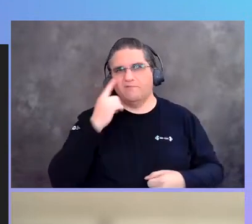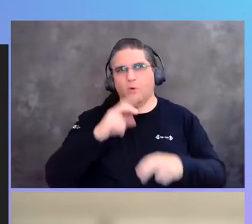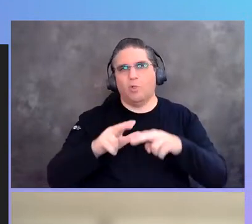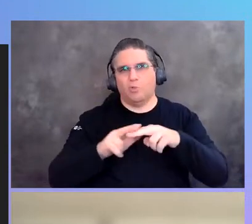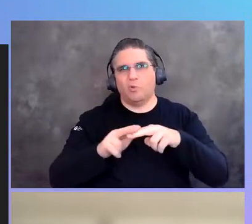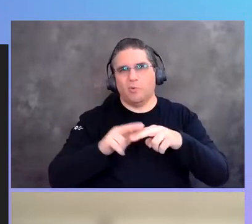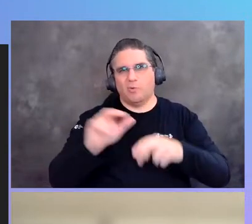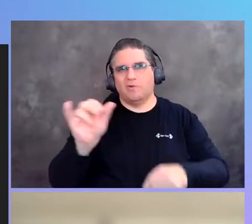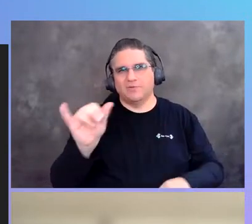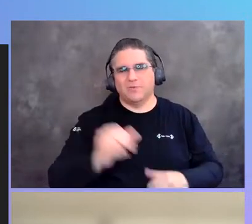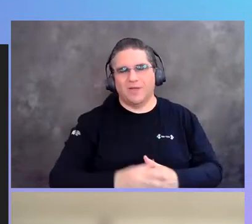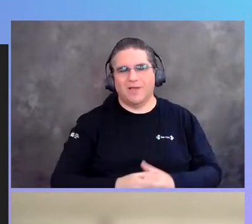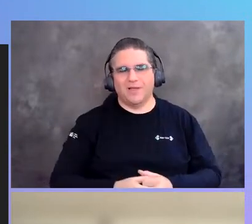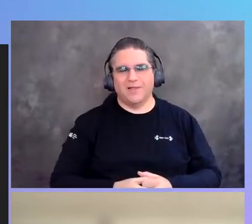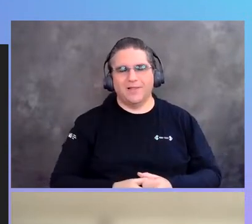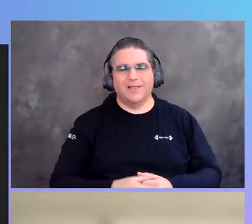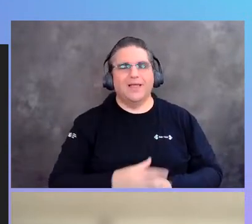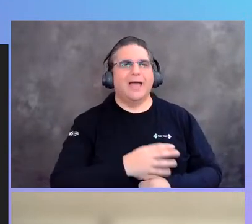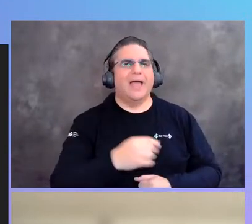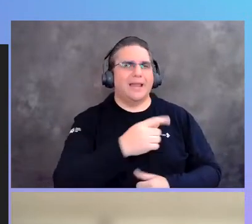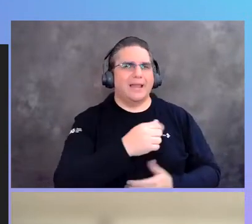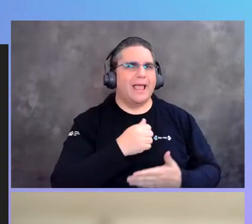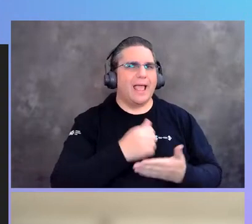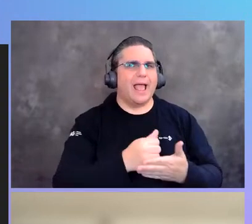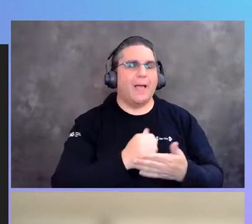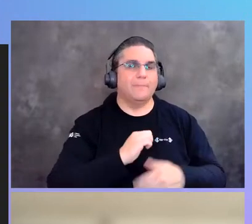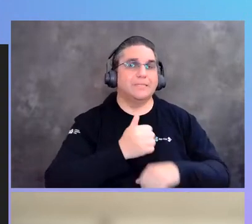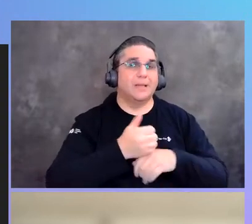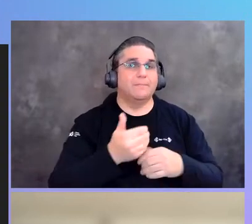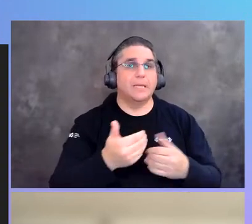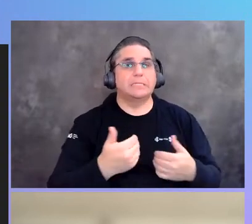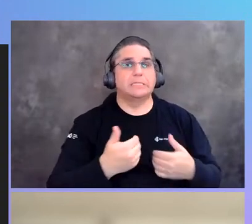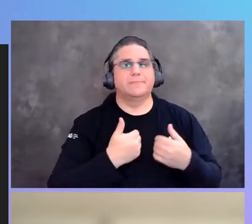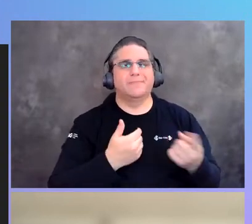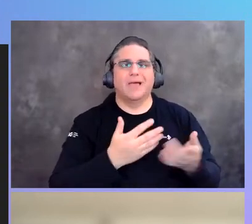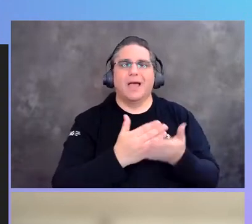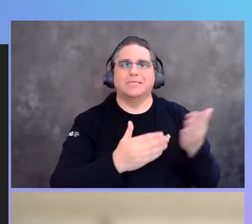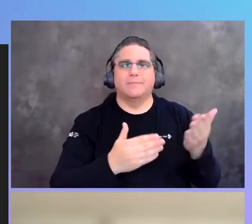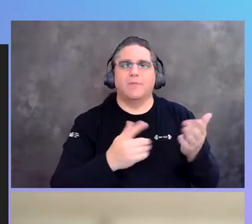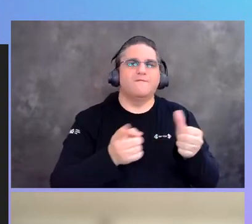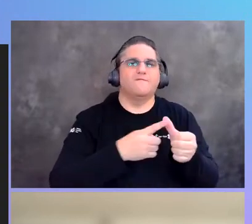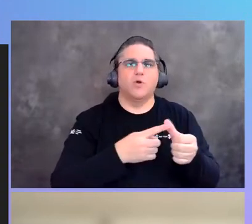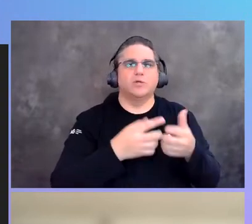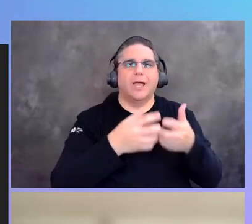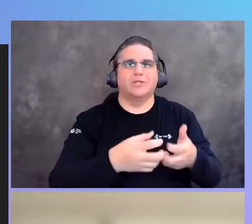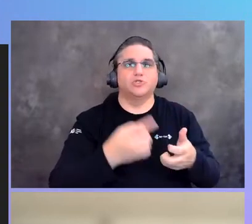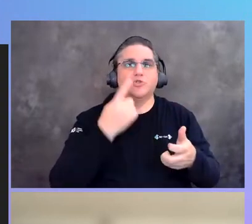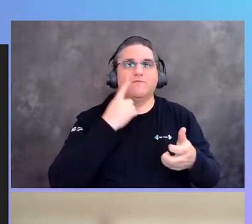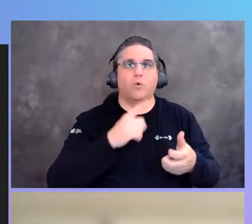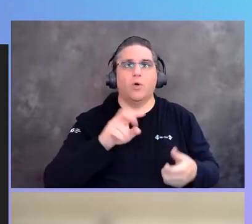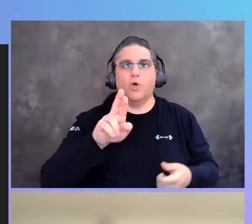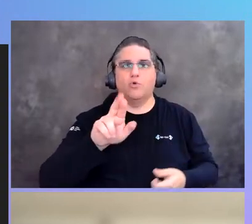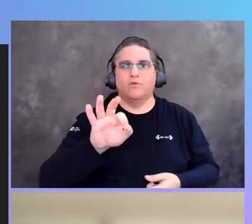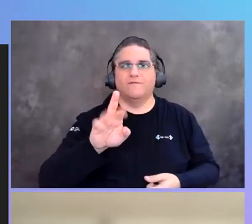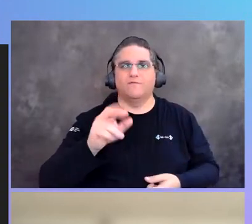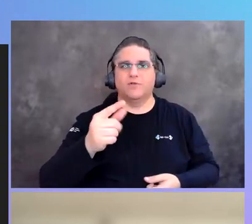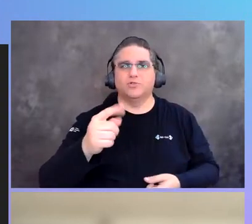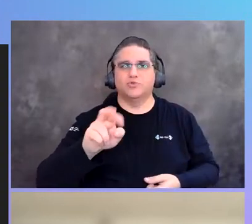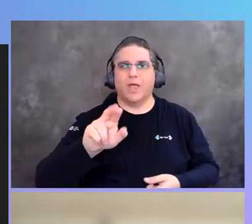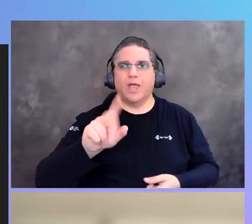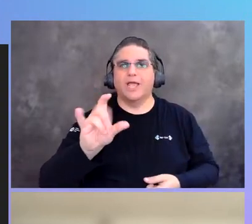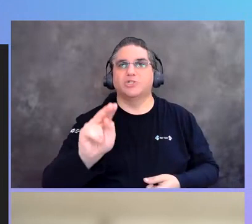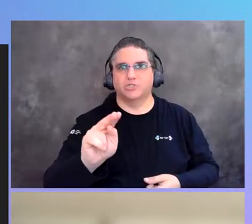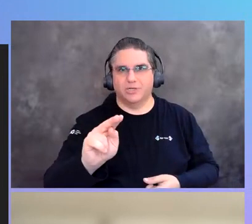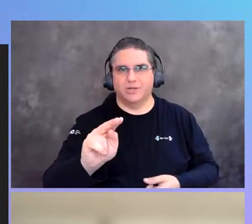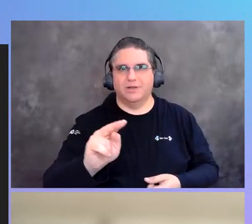on to develop early forms of refrigeration. So some quite key milestones there for him to move